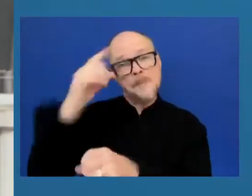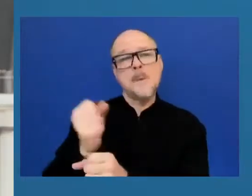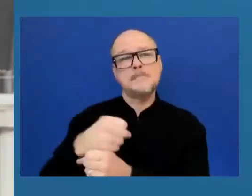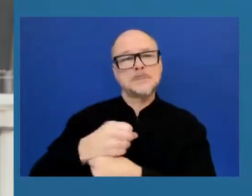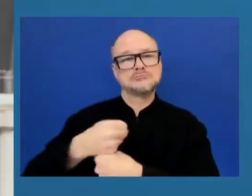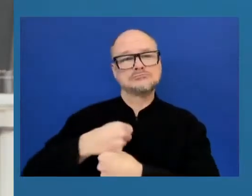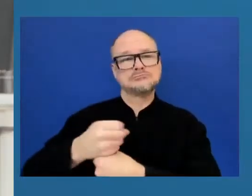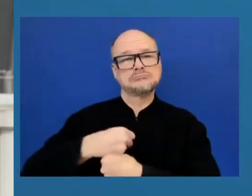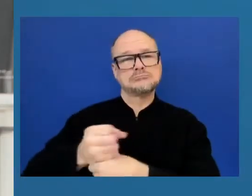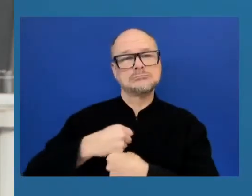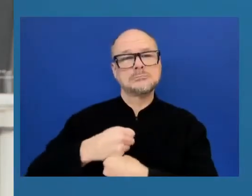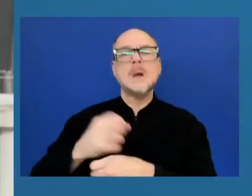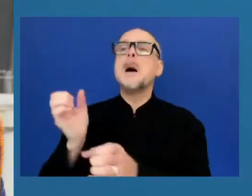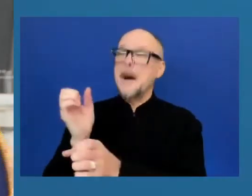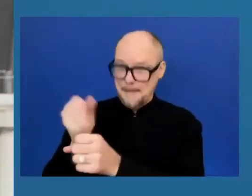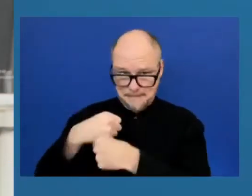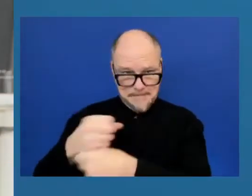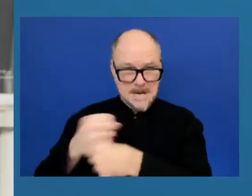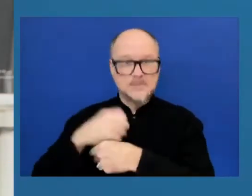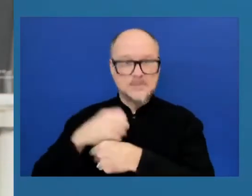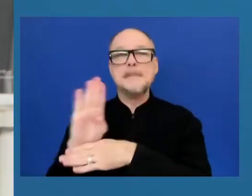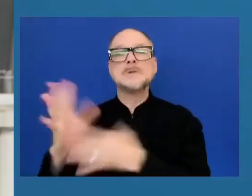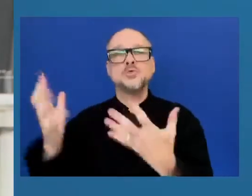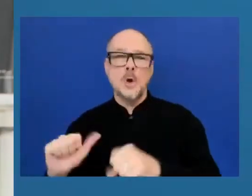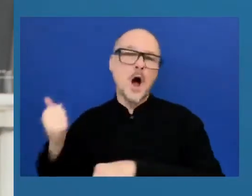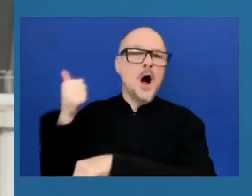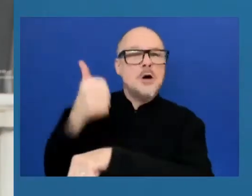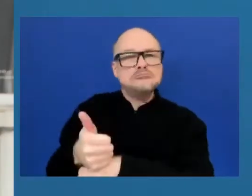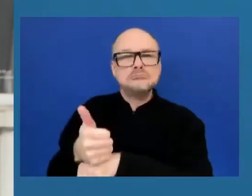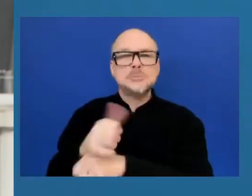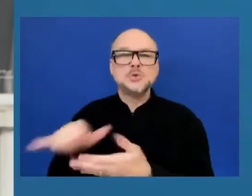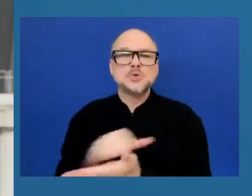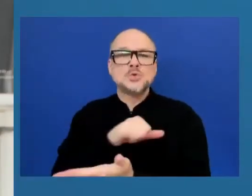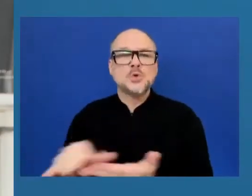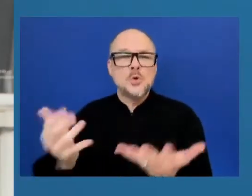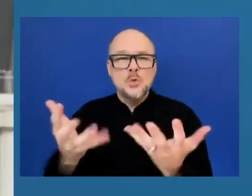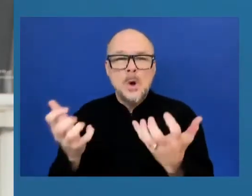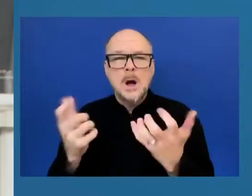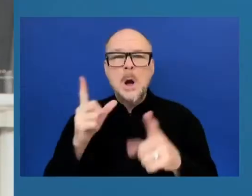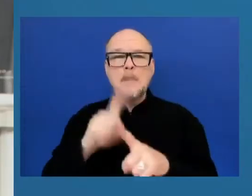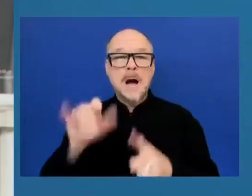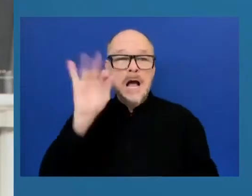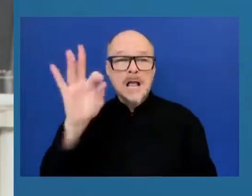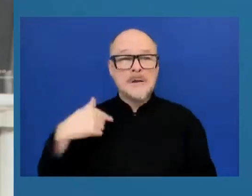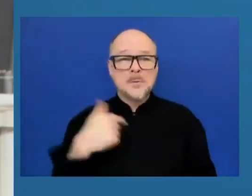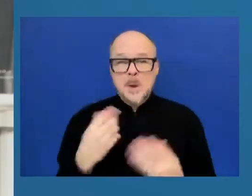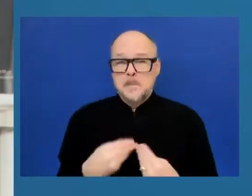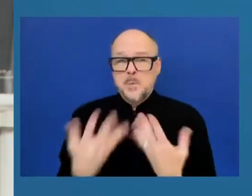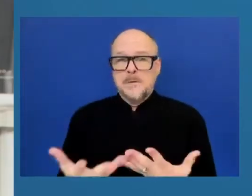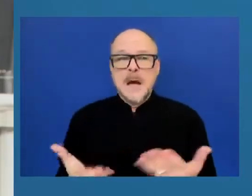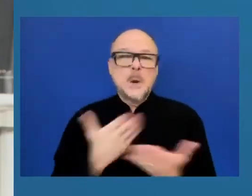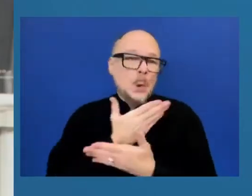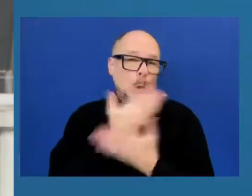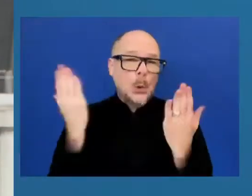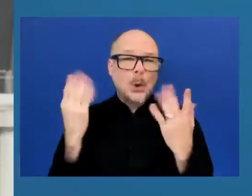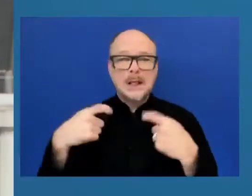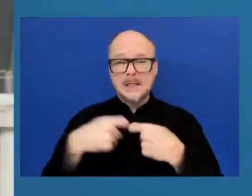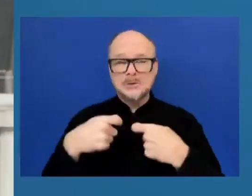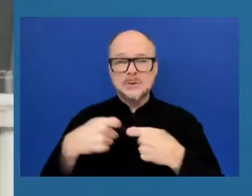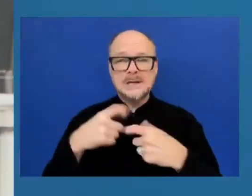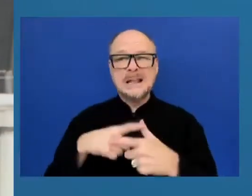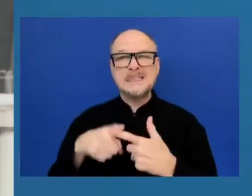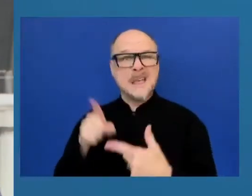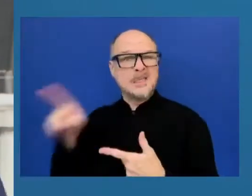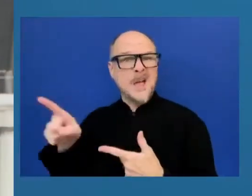Manufacturing want to come to the state of New York and build. But if we don't have power for them, their investors are going to stand there and go, what do we